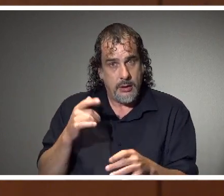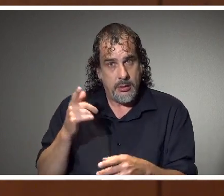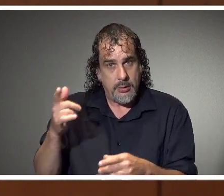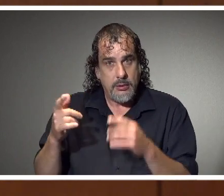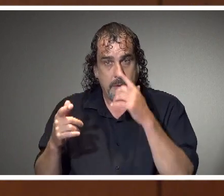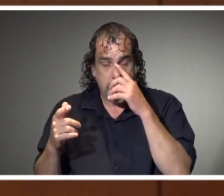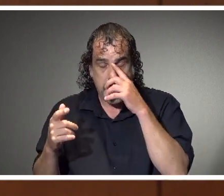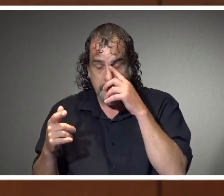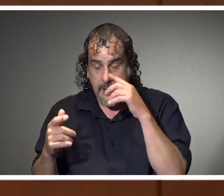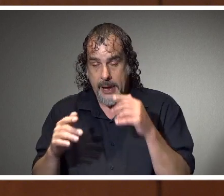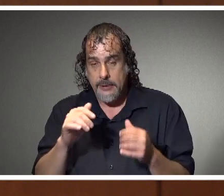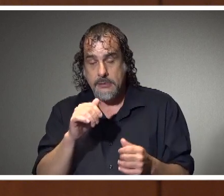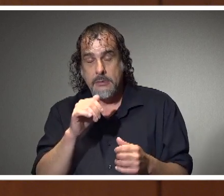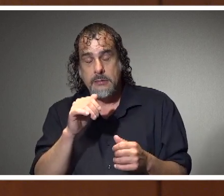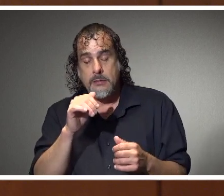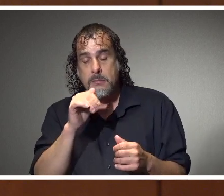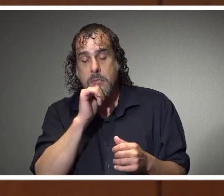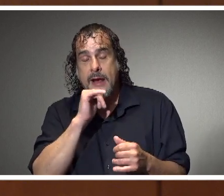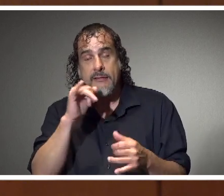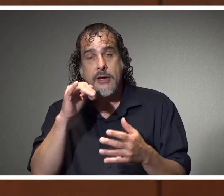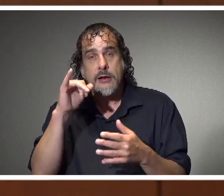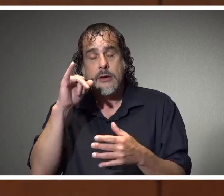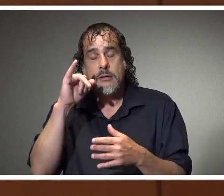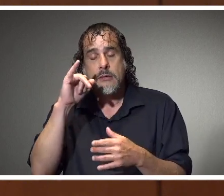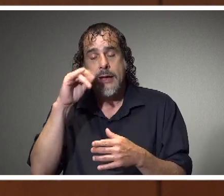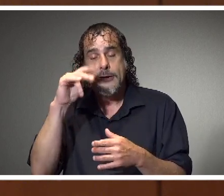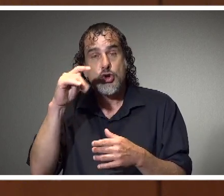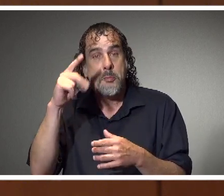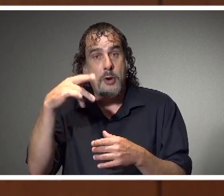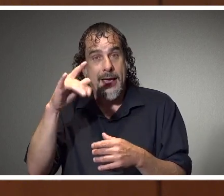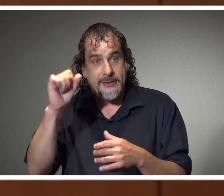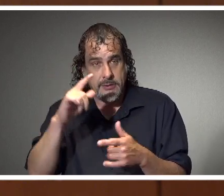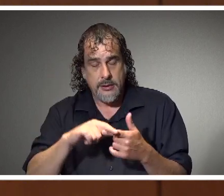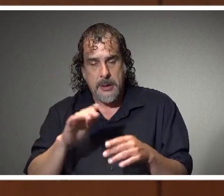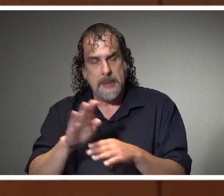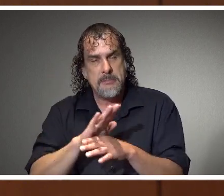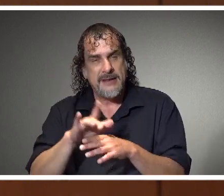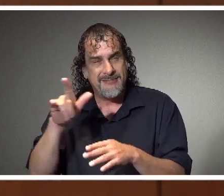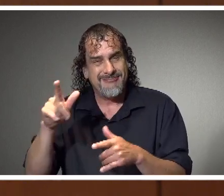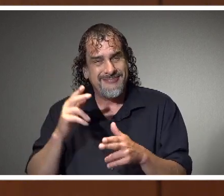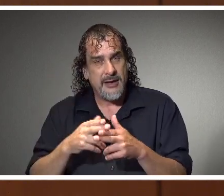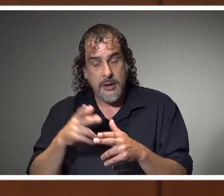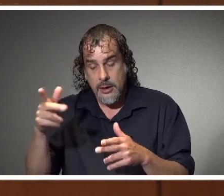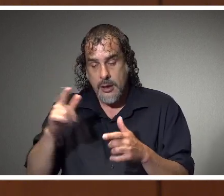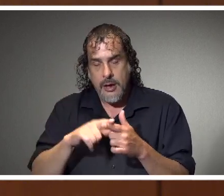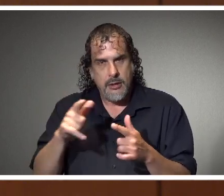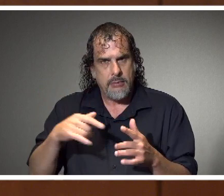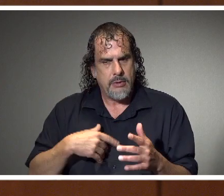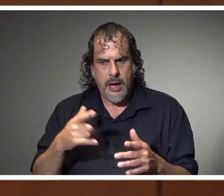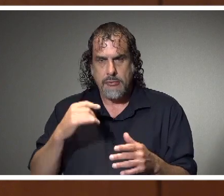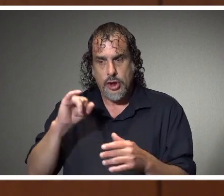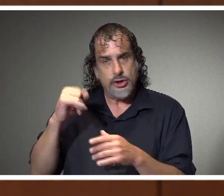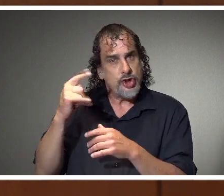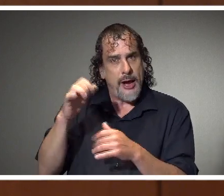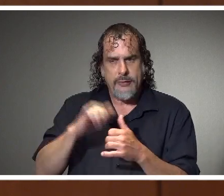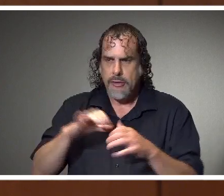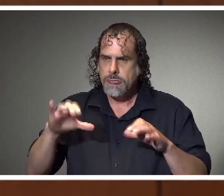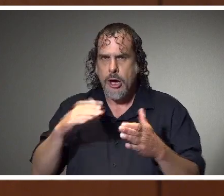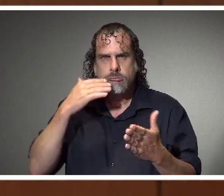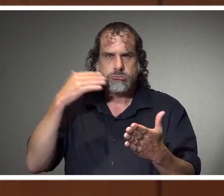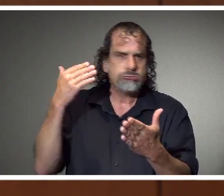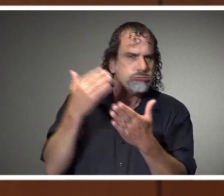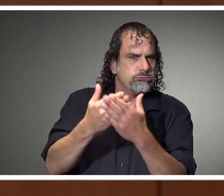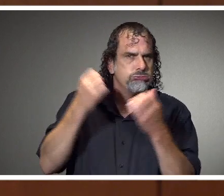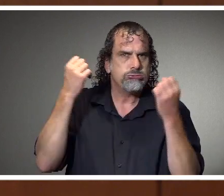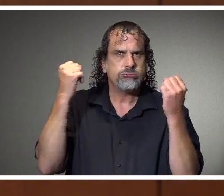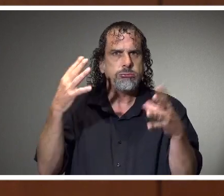private enterprise over in Jackson County. I appreciate the work that Jonathan has done for many years in our state, and we wish him